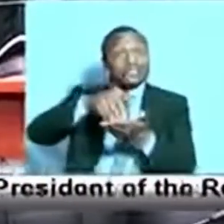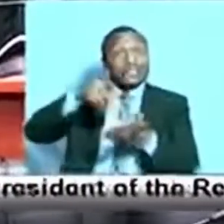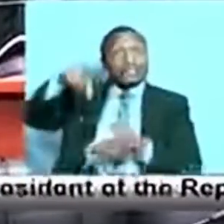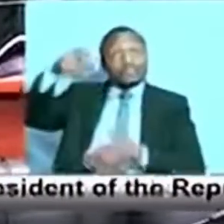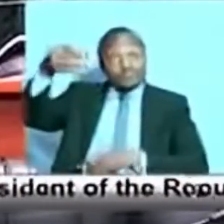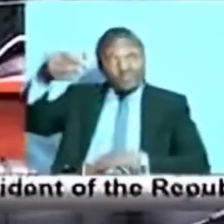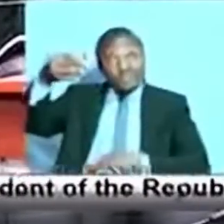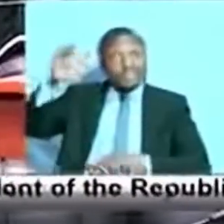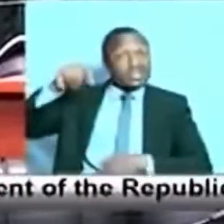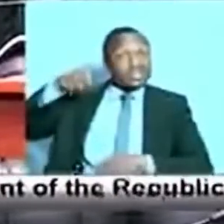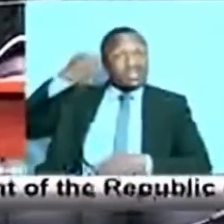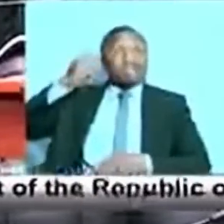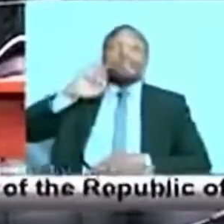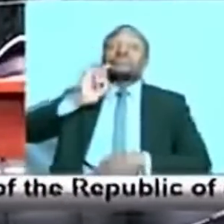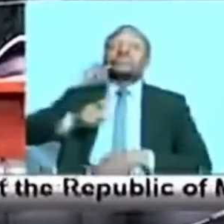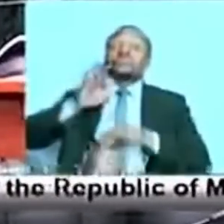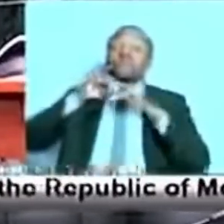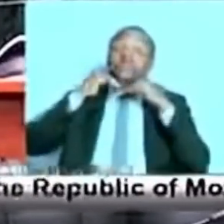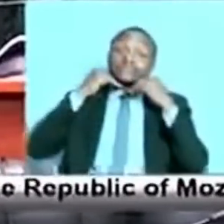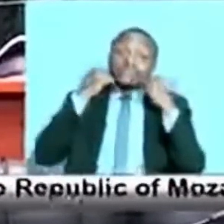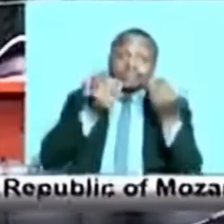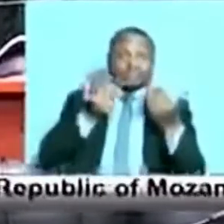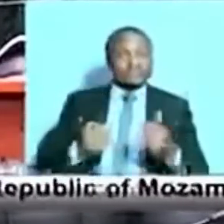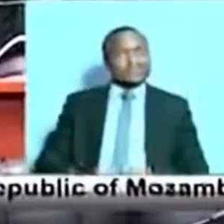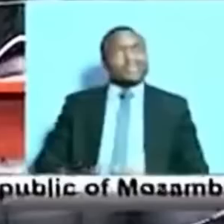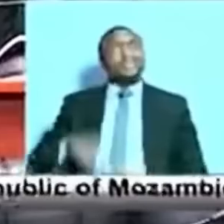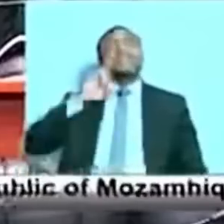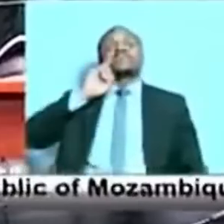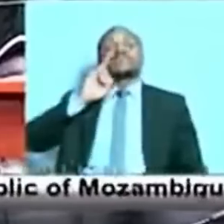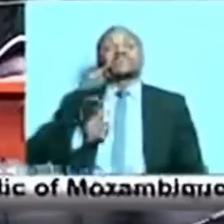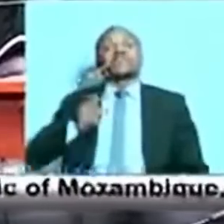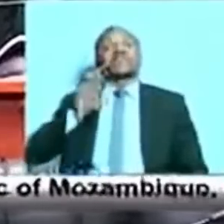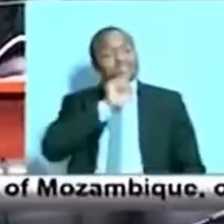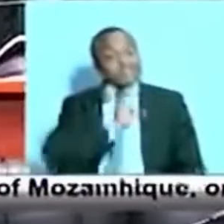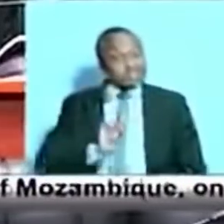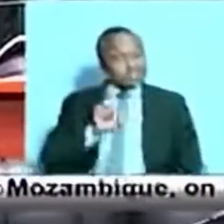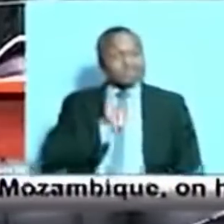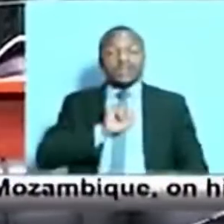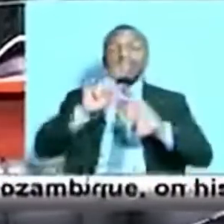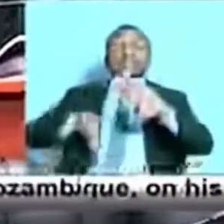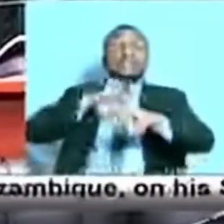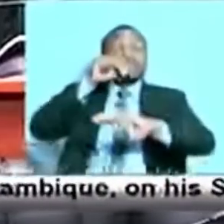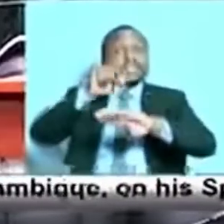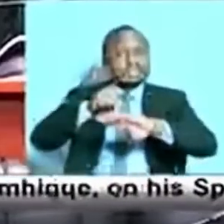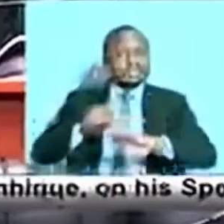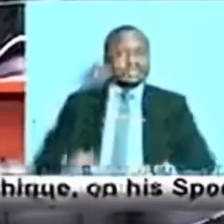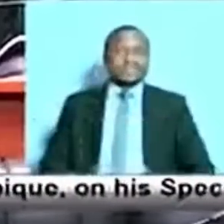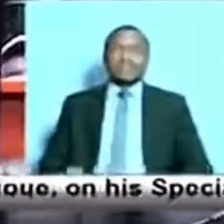PF government should be ashamed and should apologize to the nation